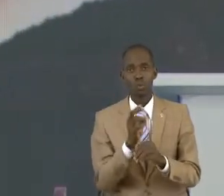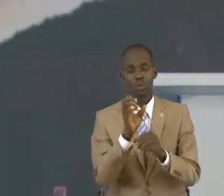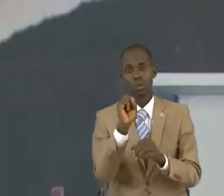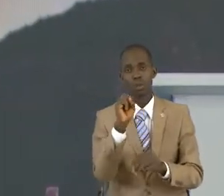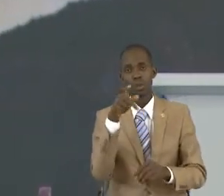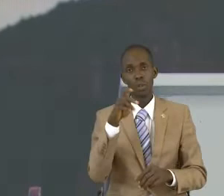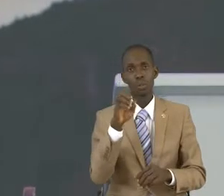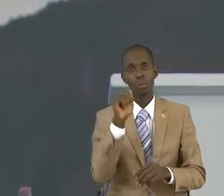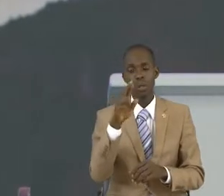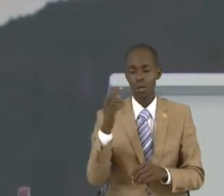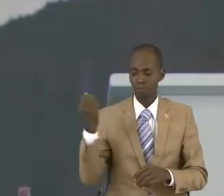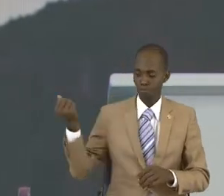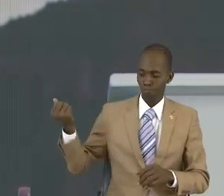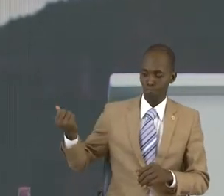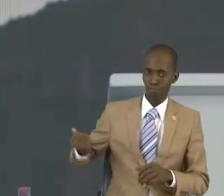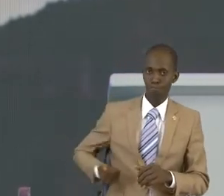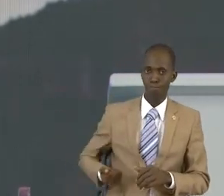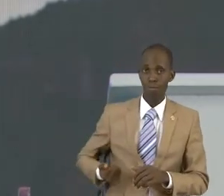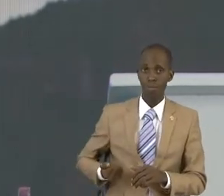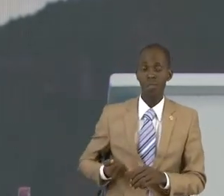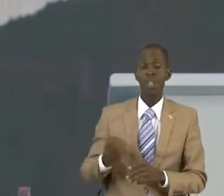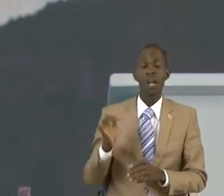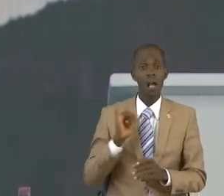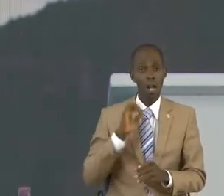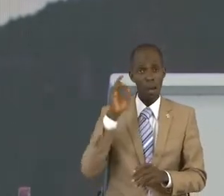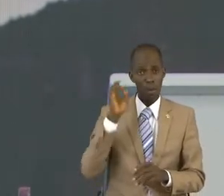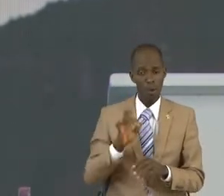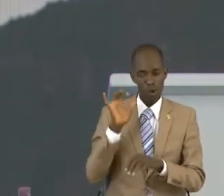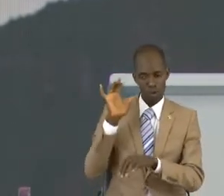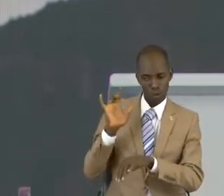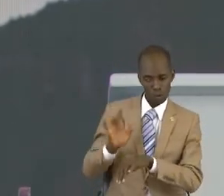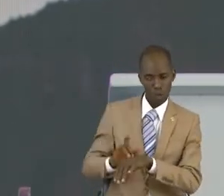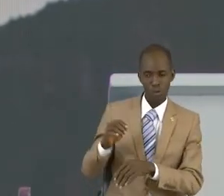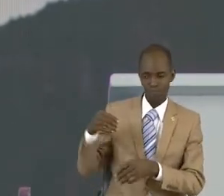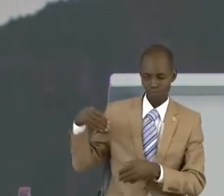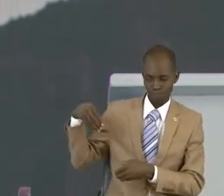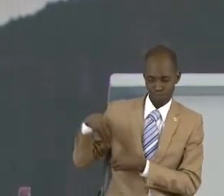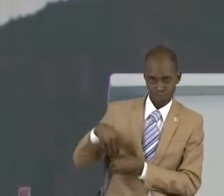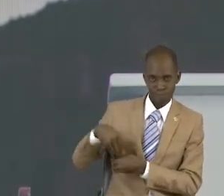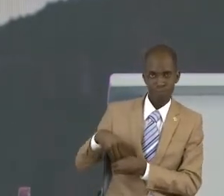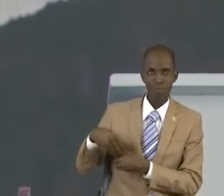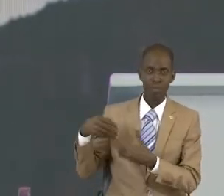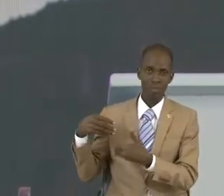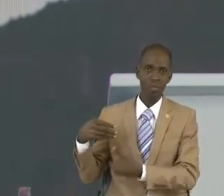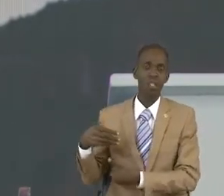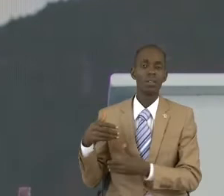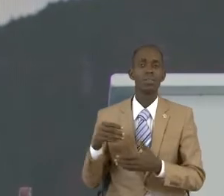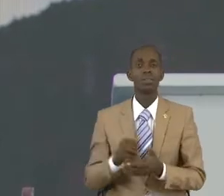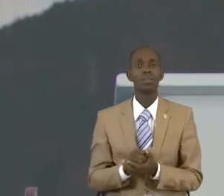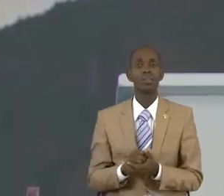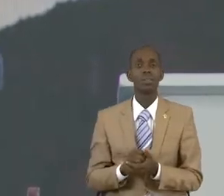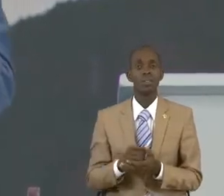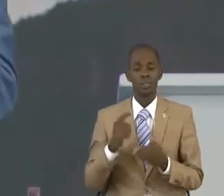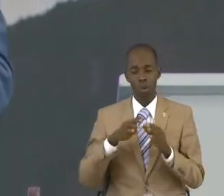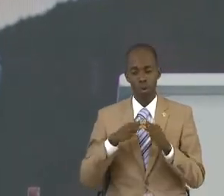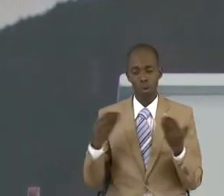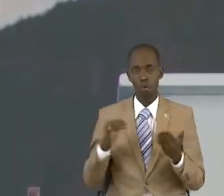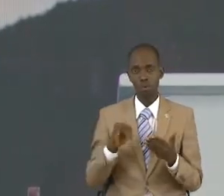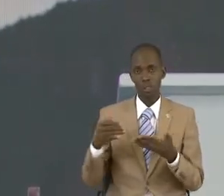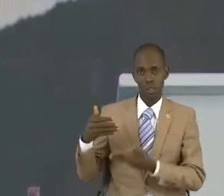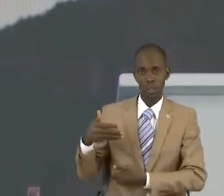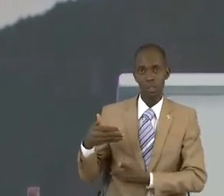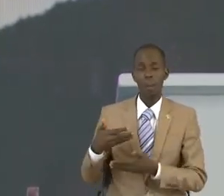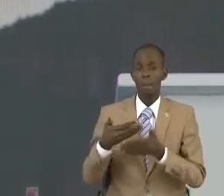I must thrust my hand inside the wound, the opening, before I